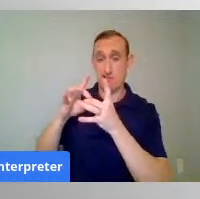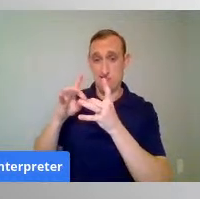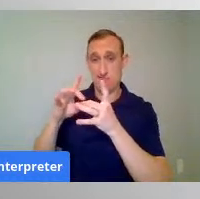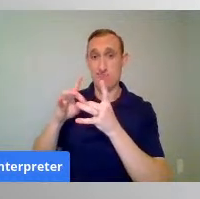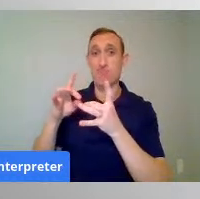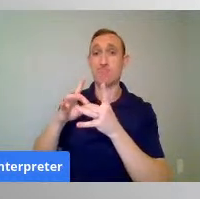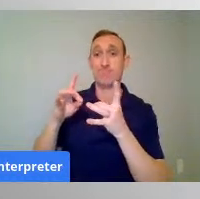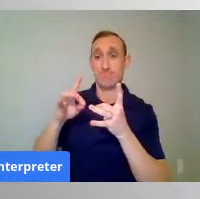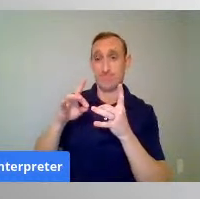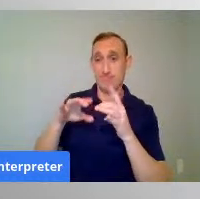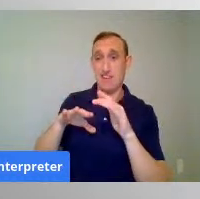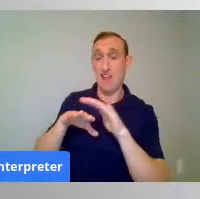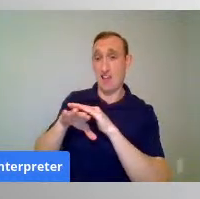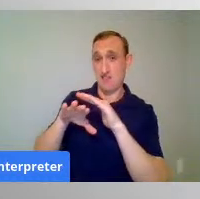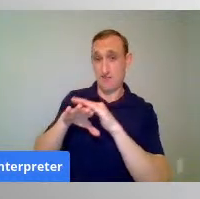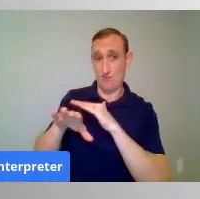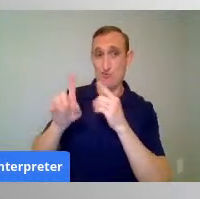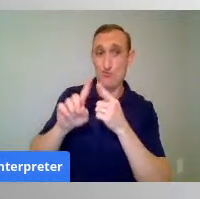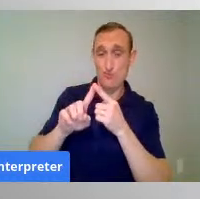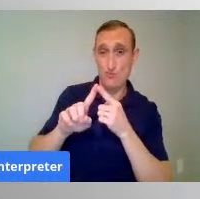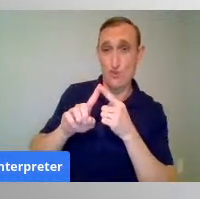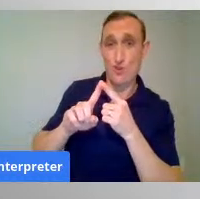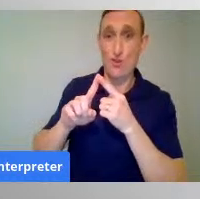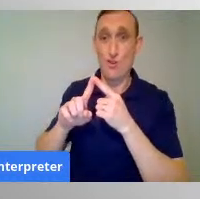to even knowing about the programs,